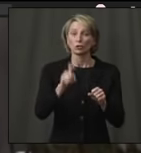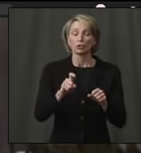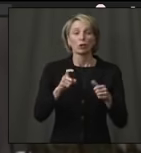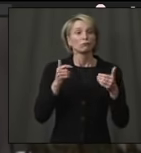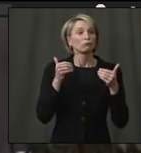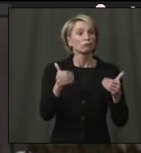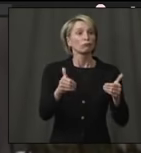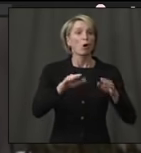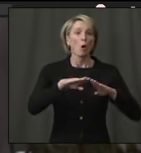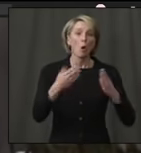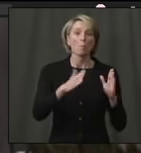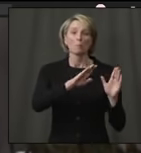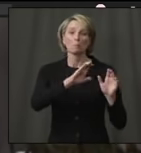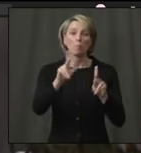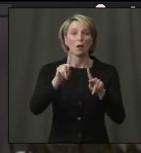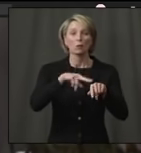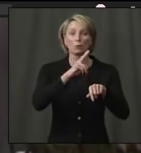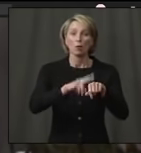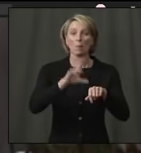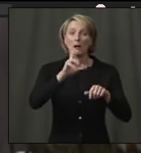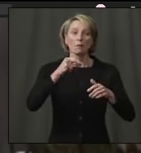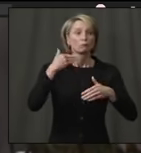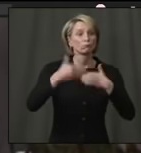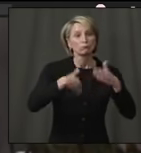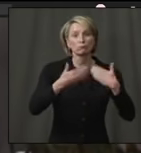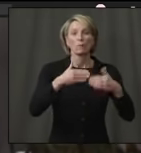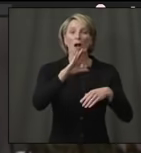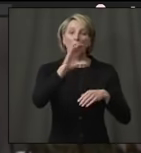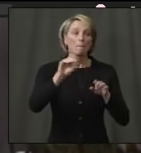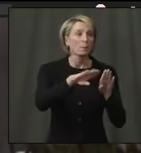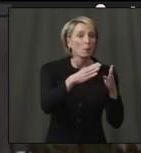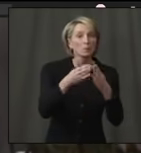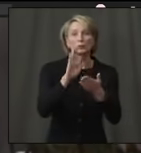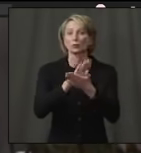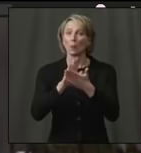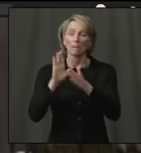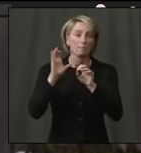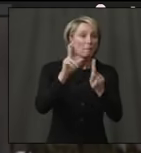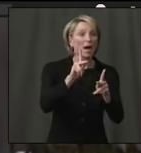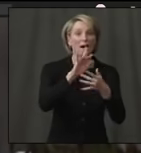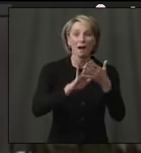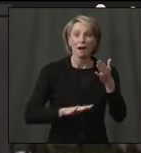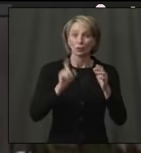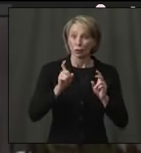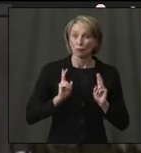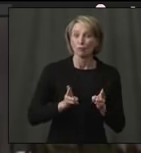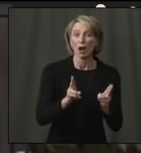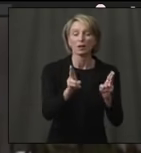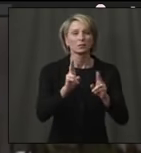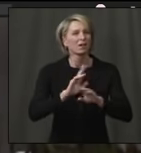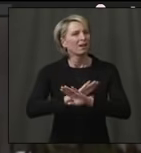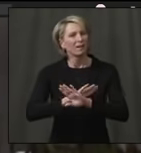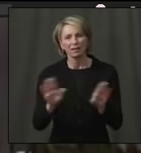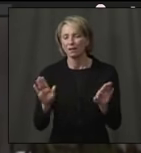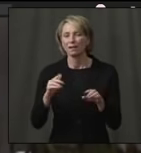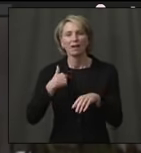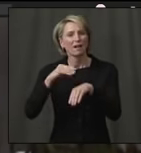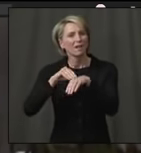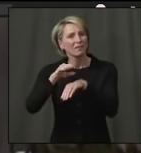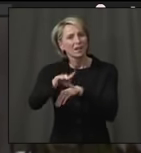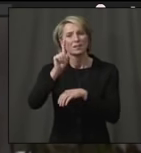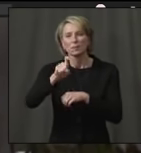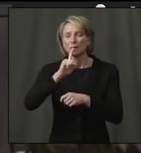contagious, serious virus that we need to be careful each step we take. And as the governor just said,